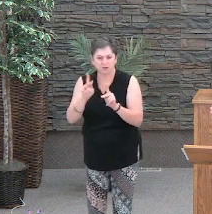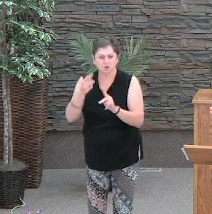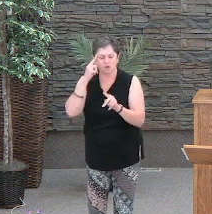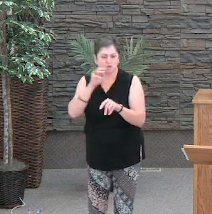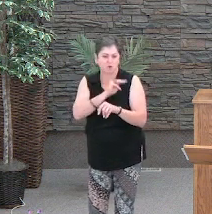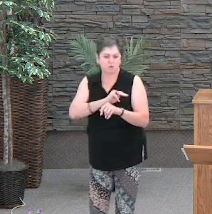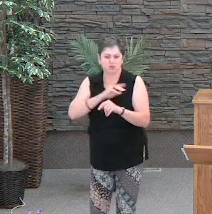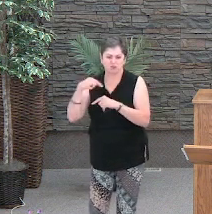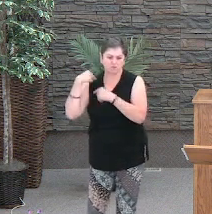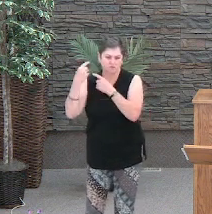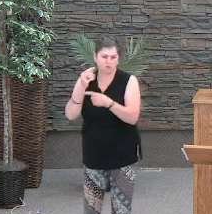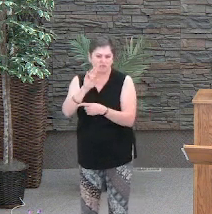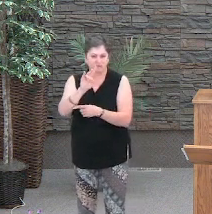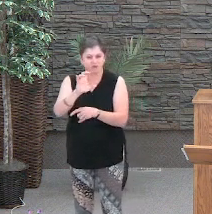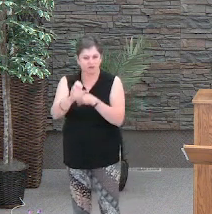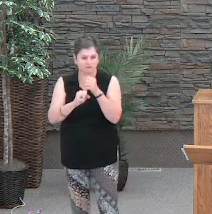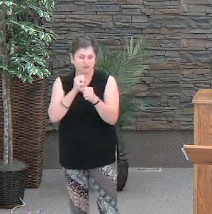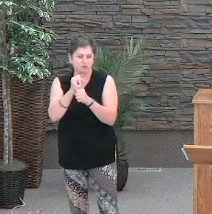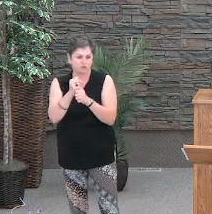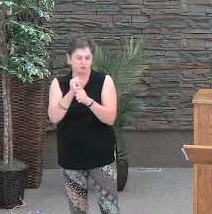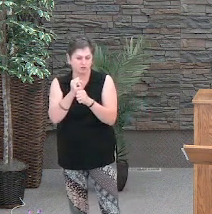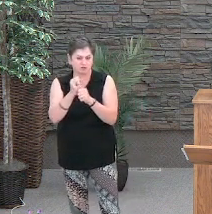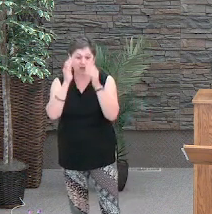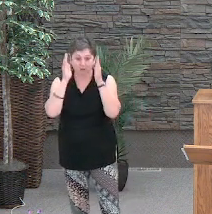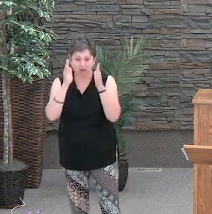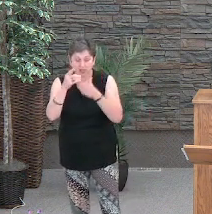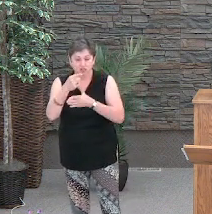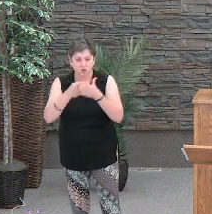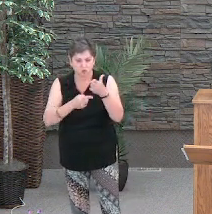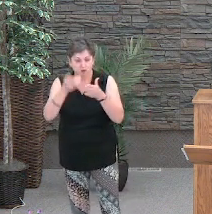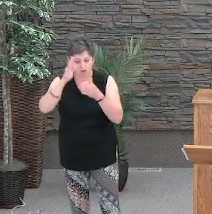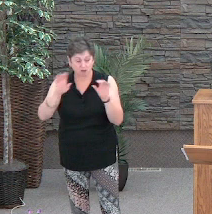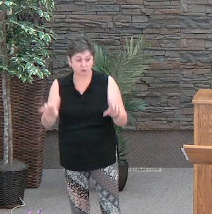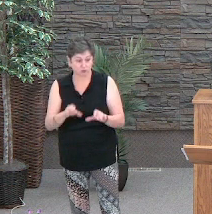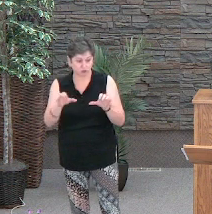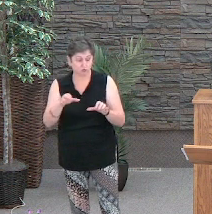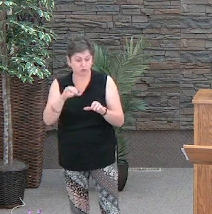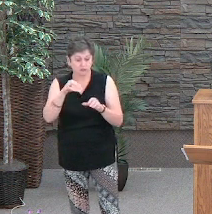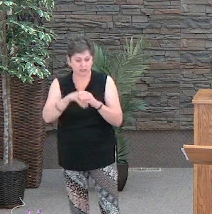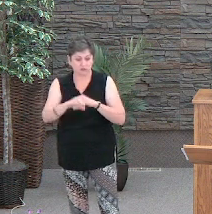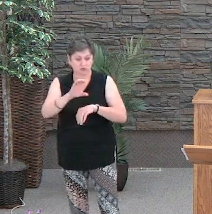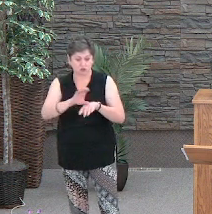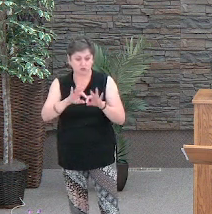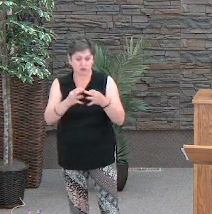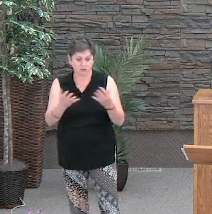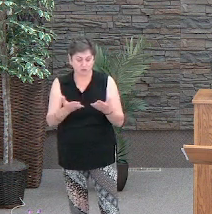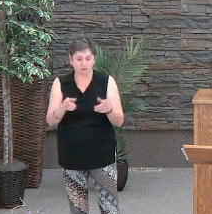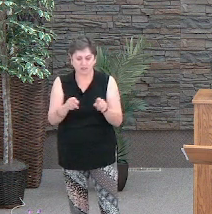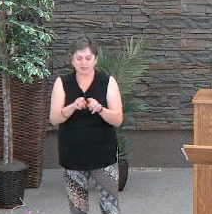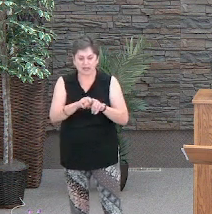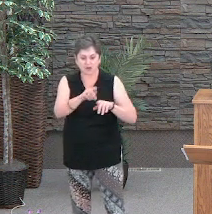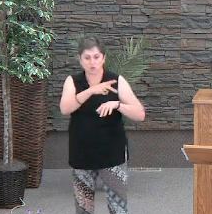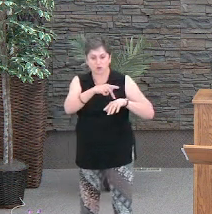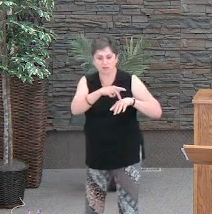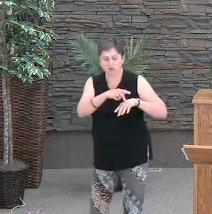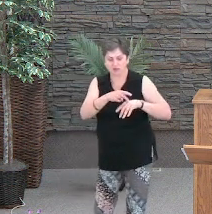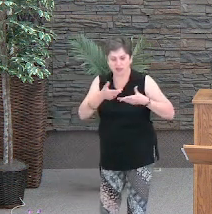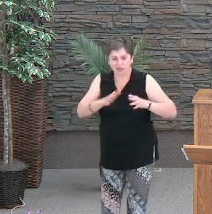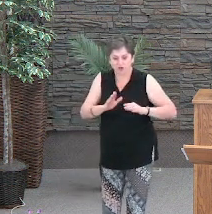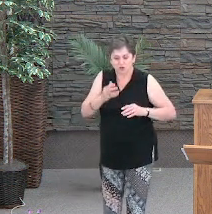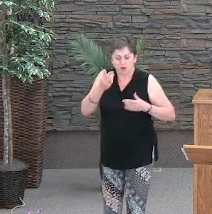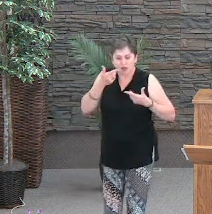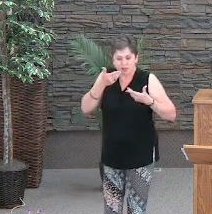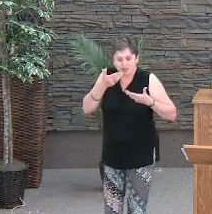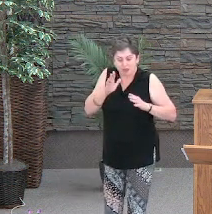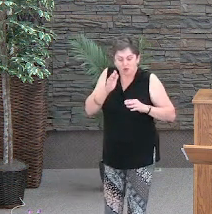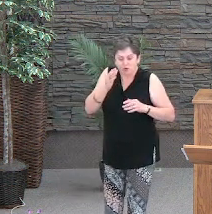mission for 75 years. Pay attention to what He's doing. Because the same principles that allow you to recognize what God's doing in this